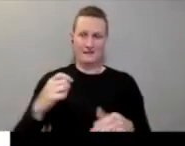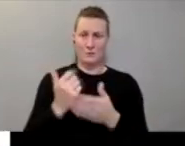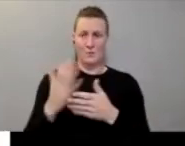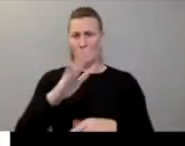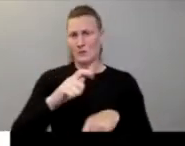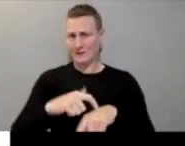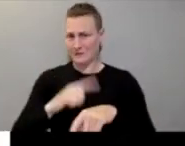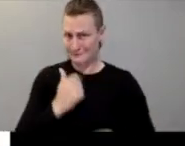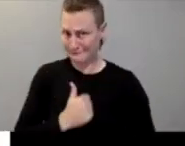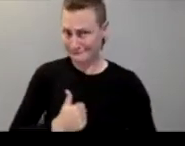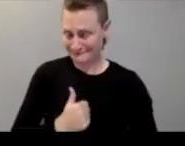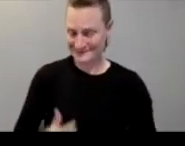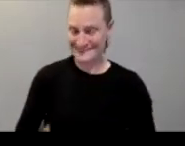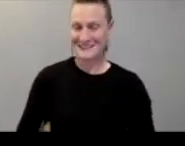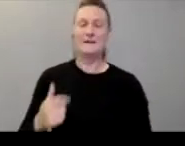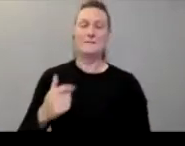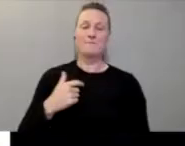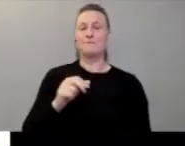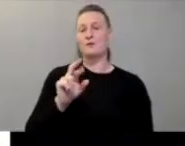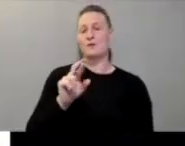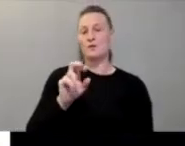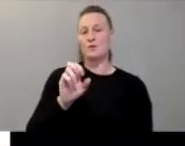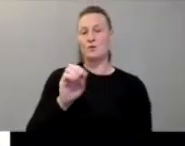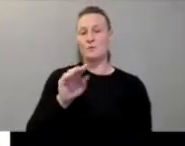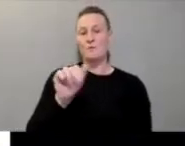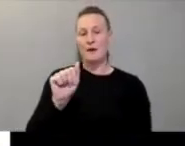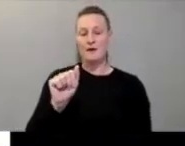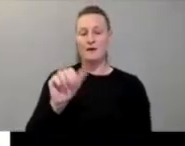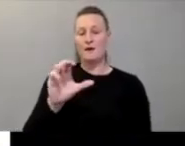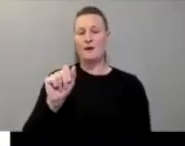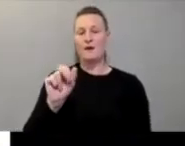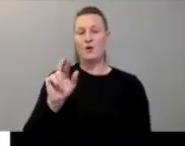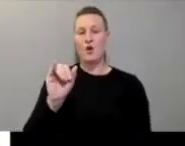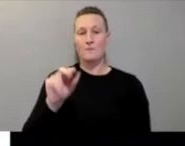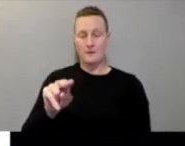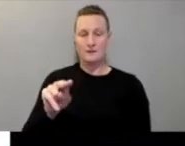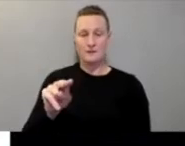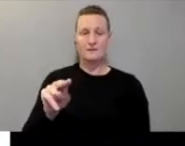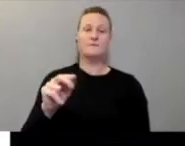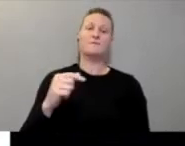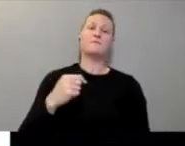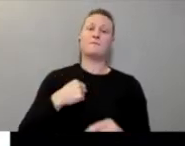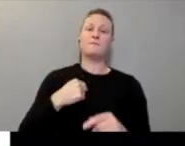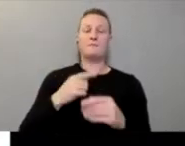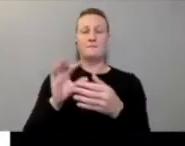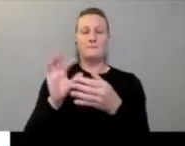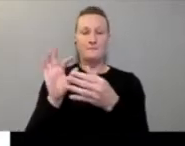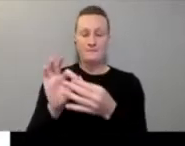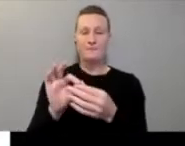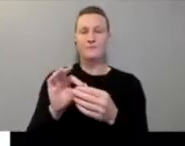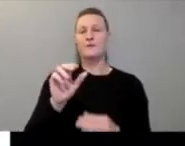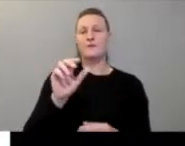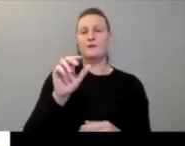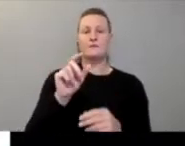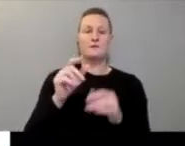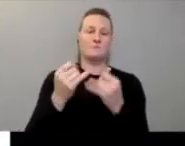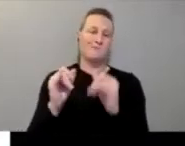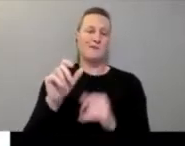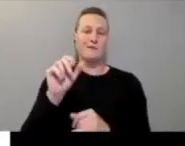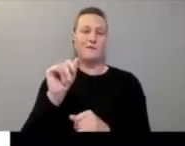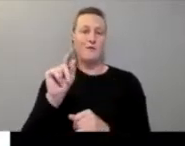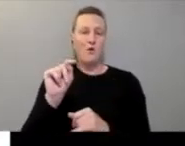I'm Rebecca Carvin. I'm founder of Art Plus Public Unlimited, an independent art consultancy that focuses on